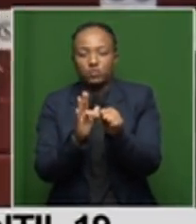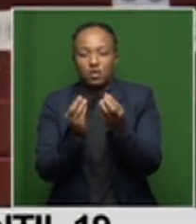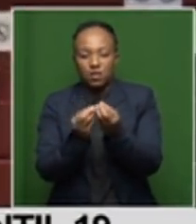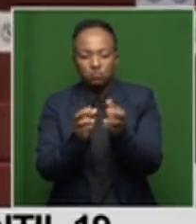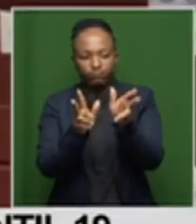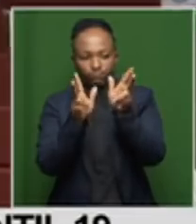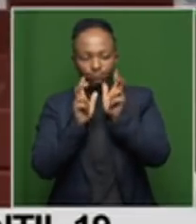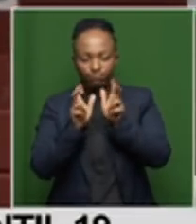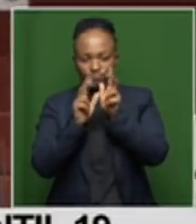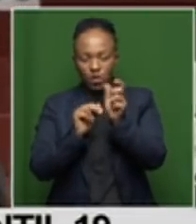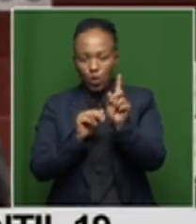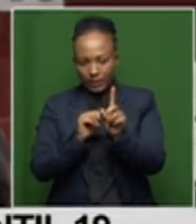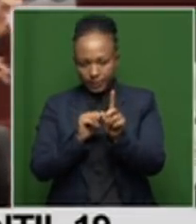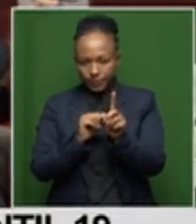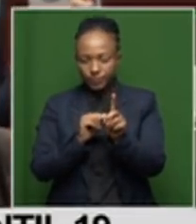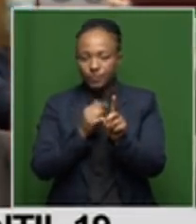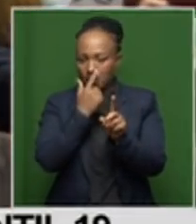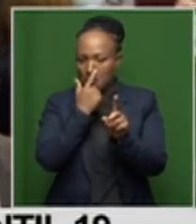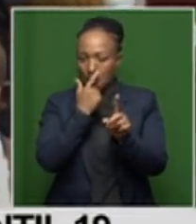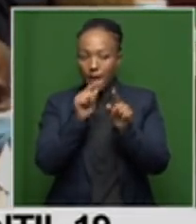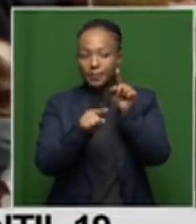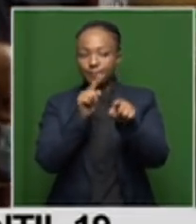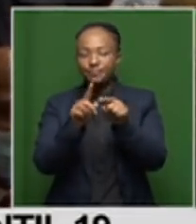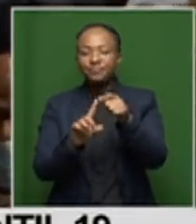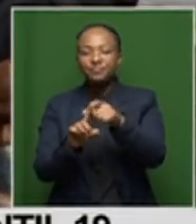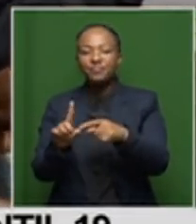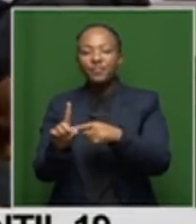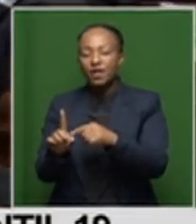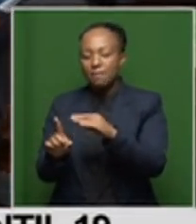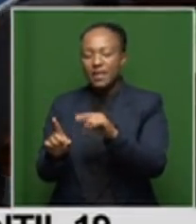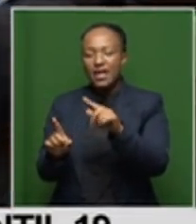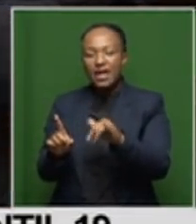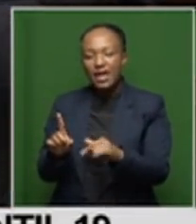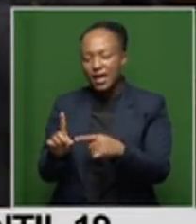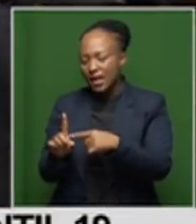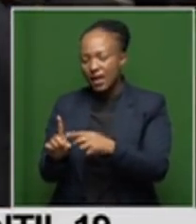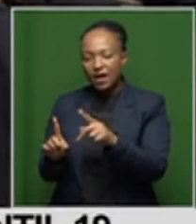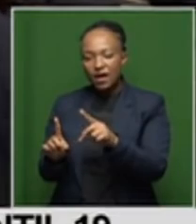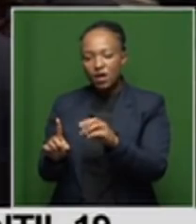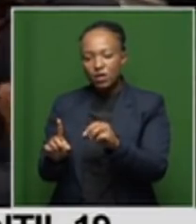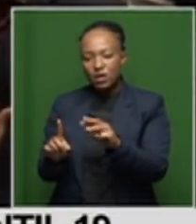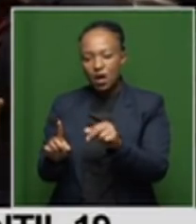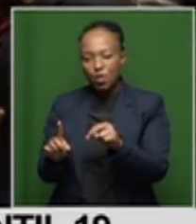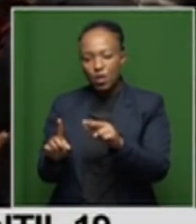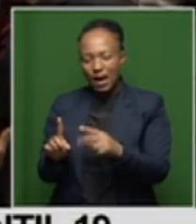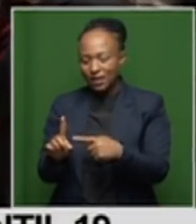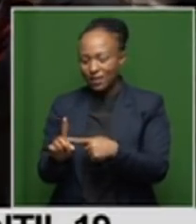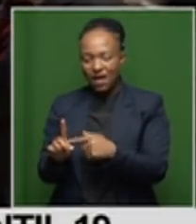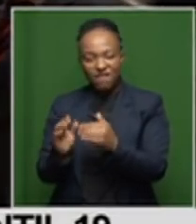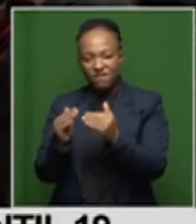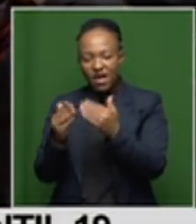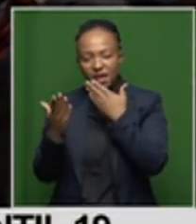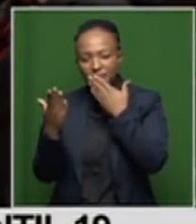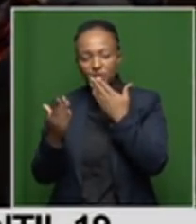took out of this, especially the allegation that Mr. Downer was not fair at all to Jacob Zuma? Thank you very